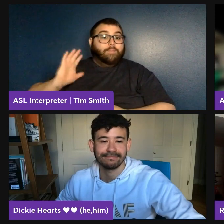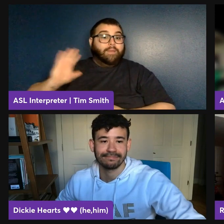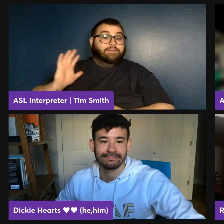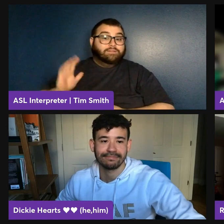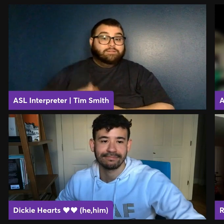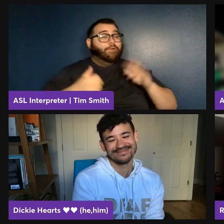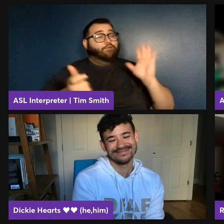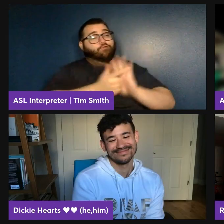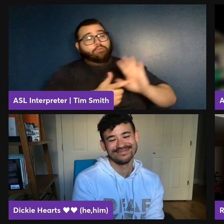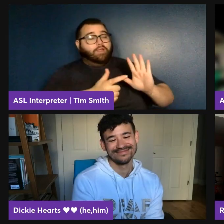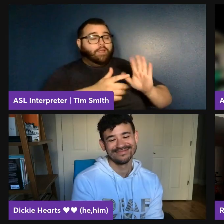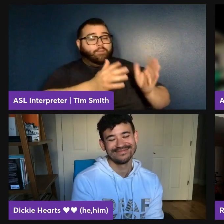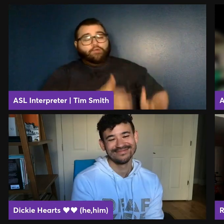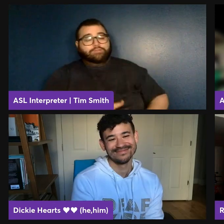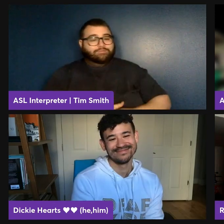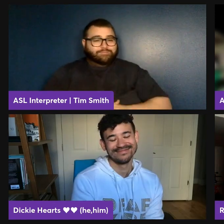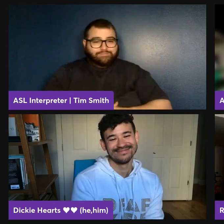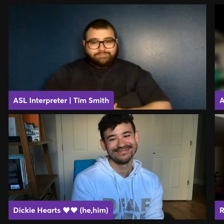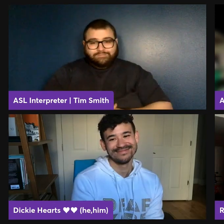my membership